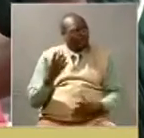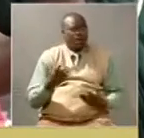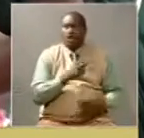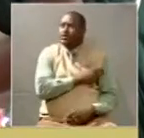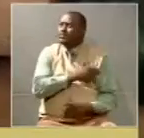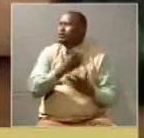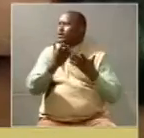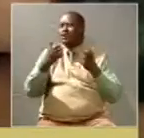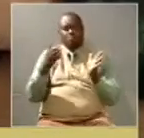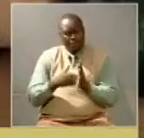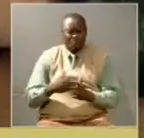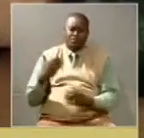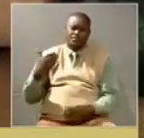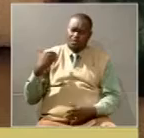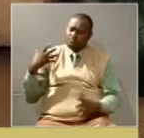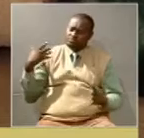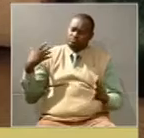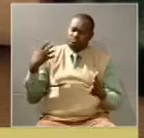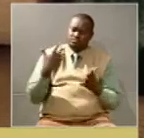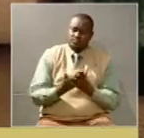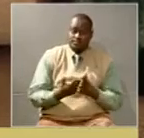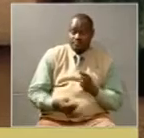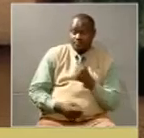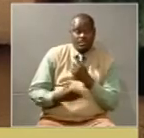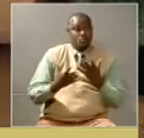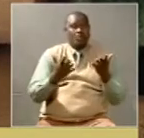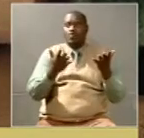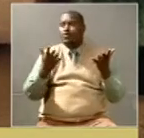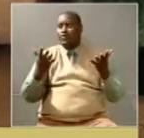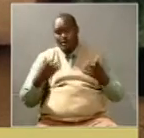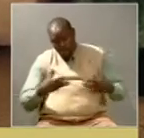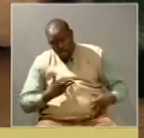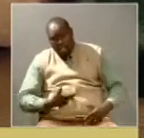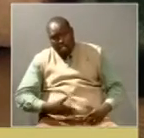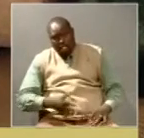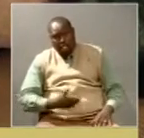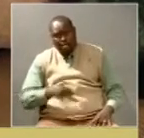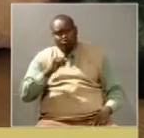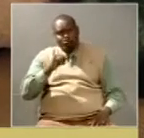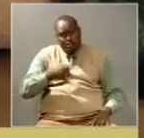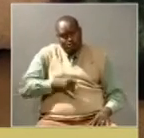medical attendance. Yeah. There was no one who could repair the what? The bladders.